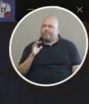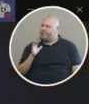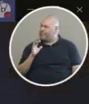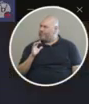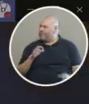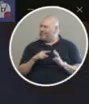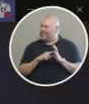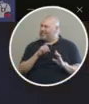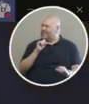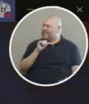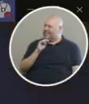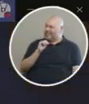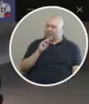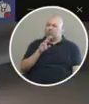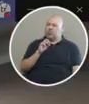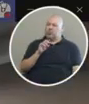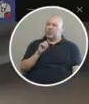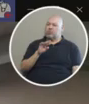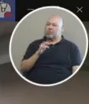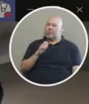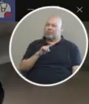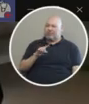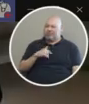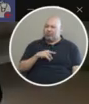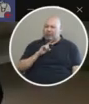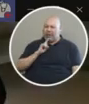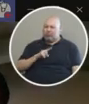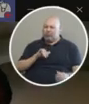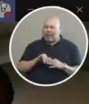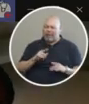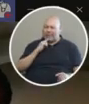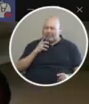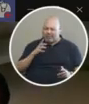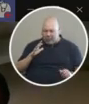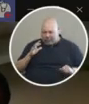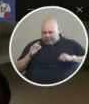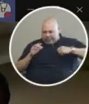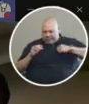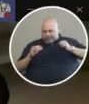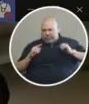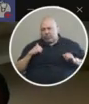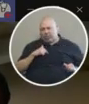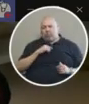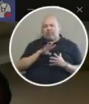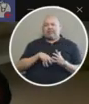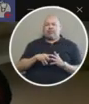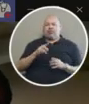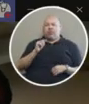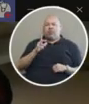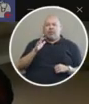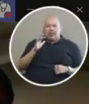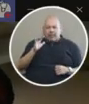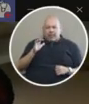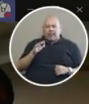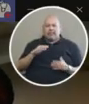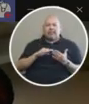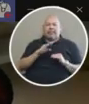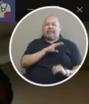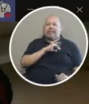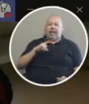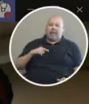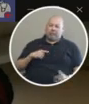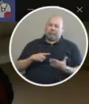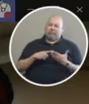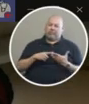Representative, this is Sam Rodriguez. I'm sorry if I can take a shot at answering this. So, as I mentioned, we were scheduled to bring on to council